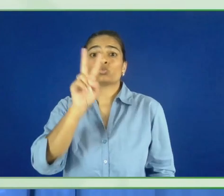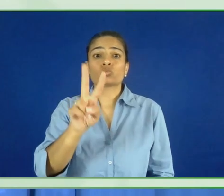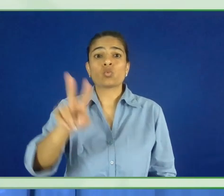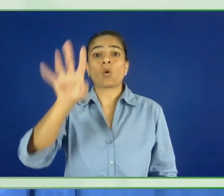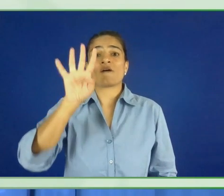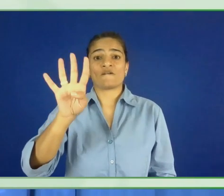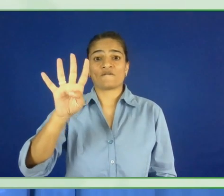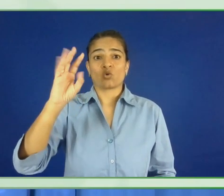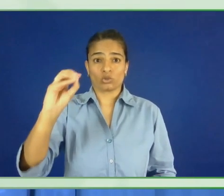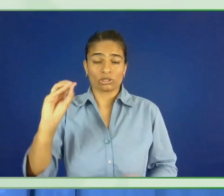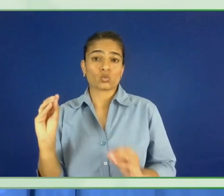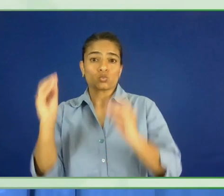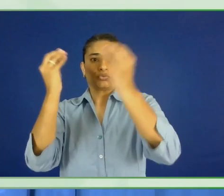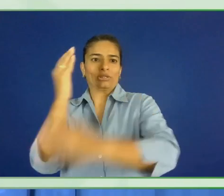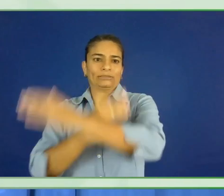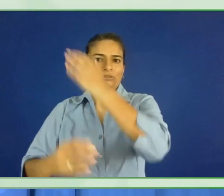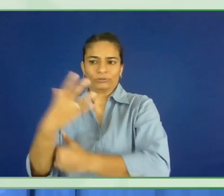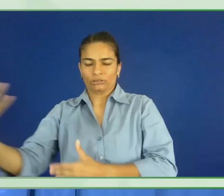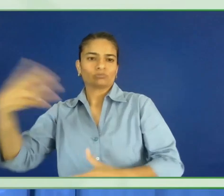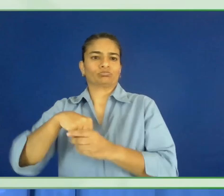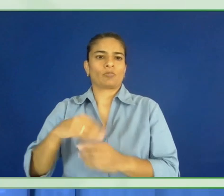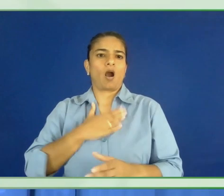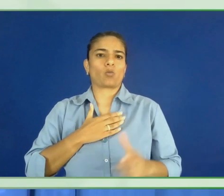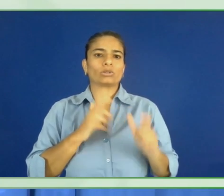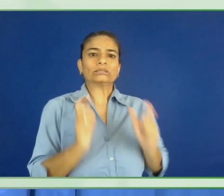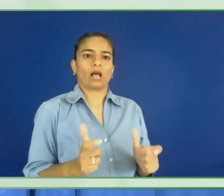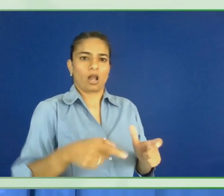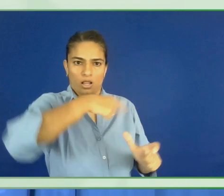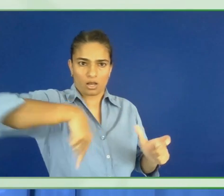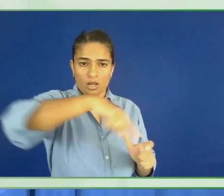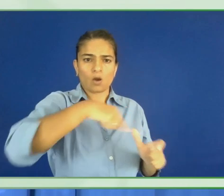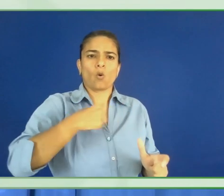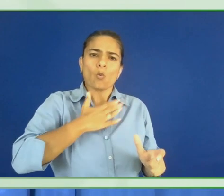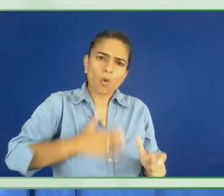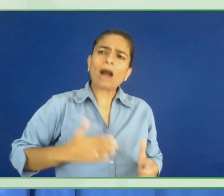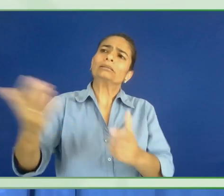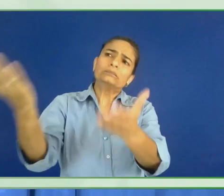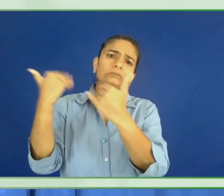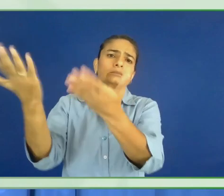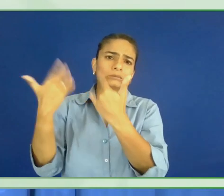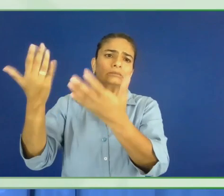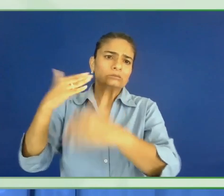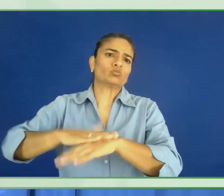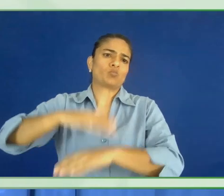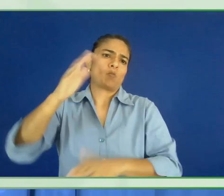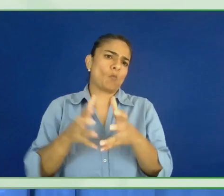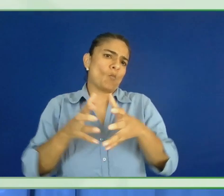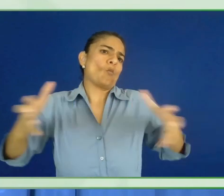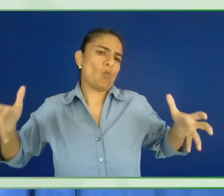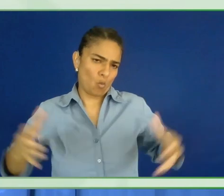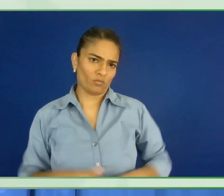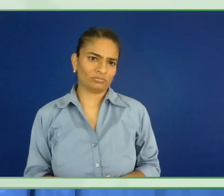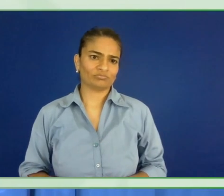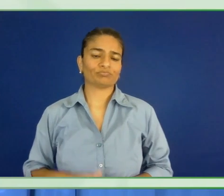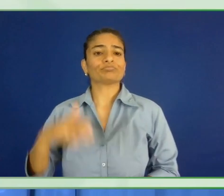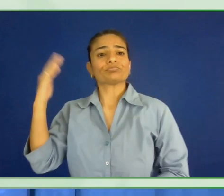salons, and we are really trying to get more. Next slide, please. So I hope